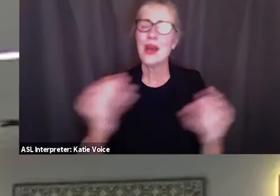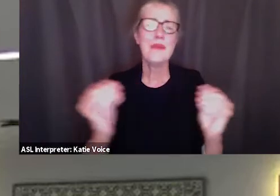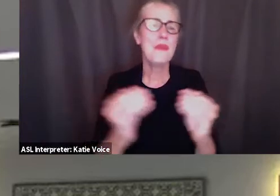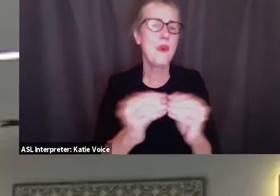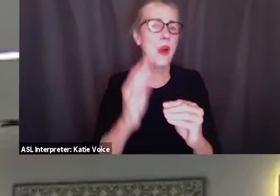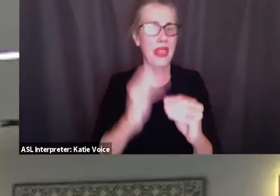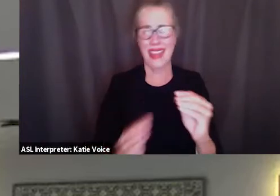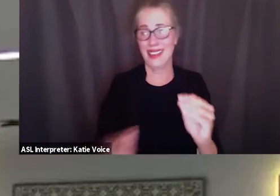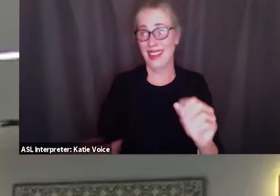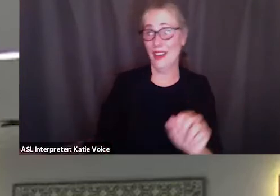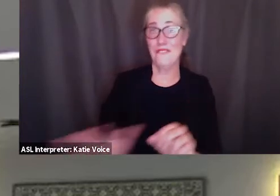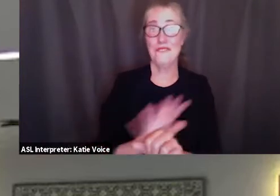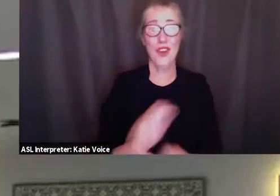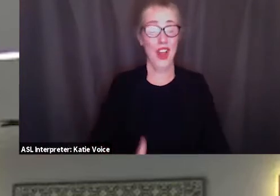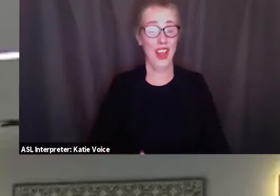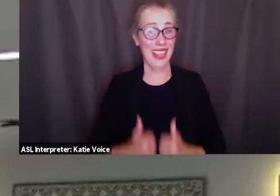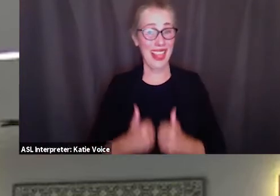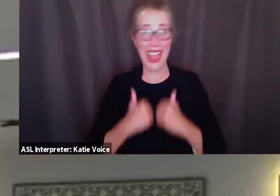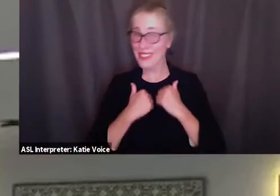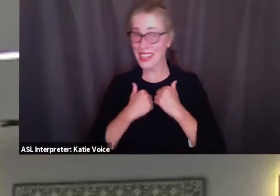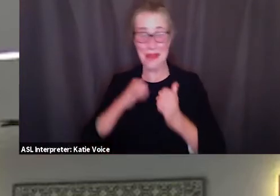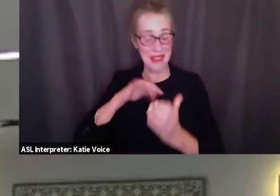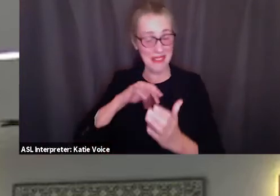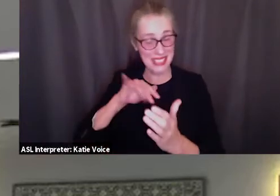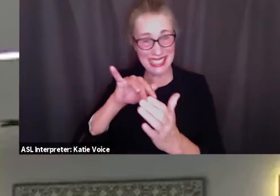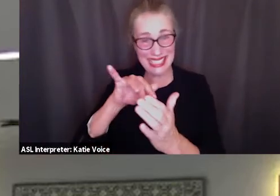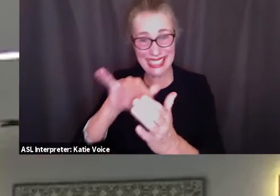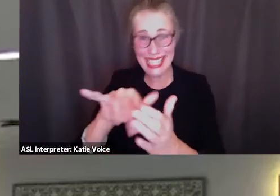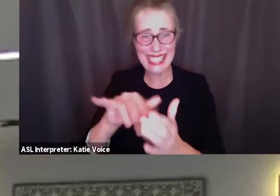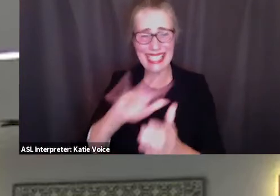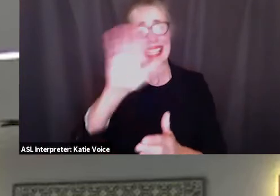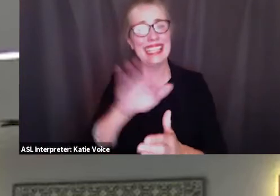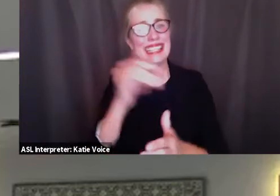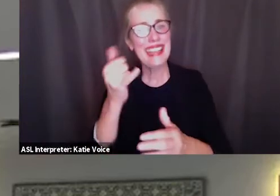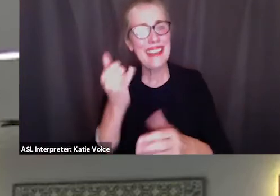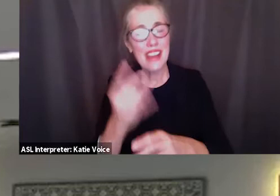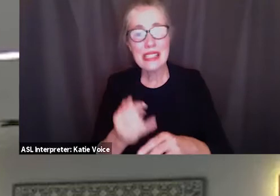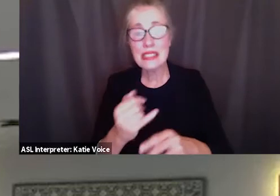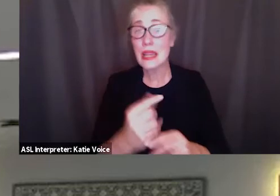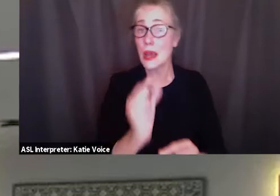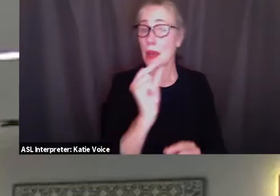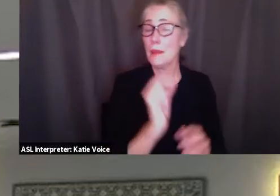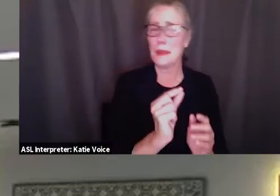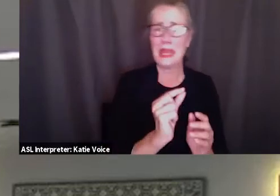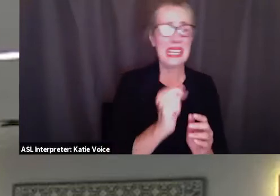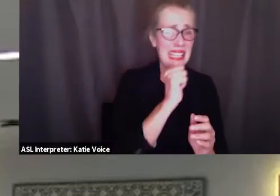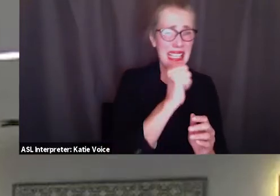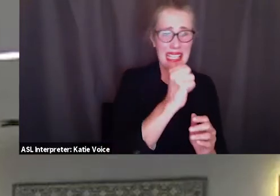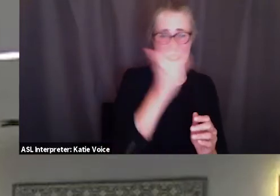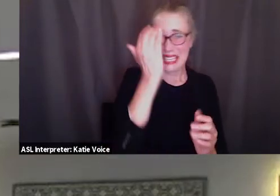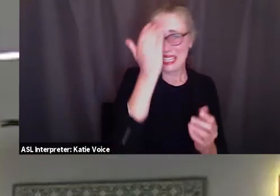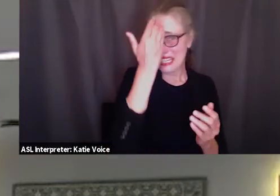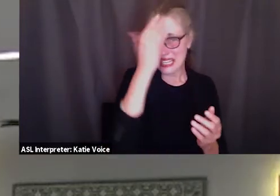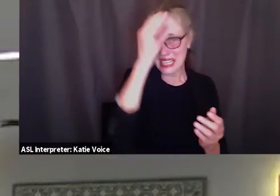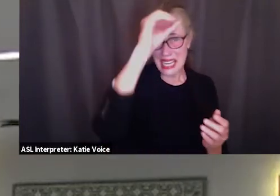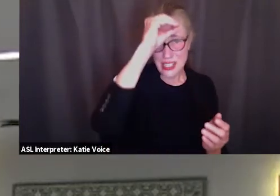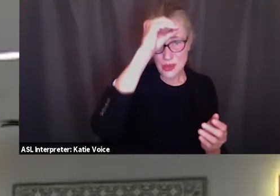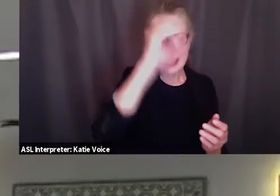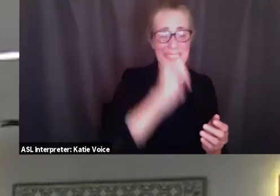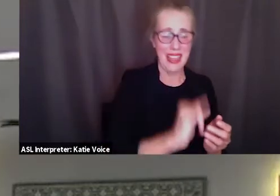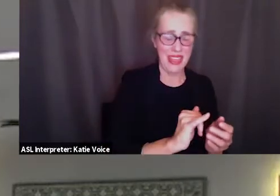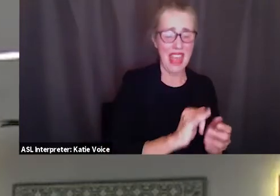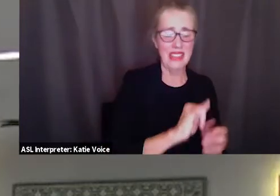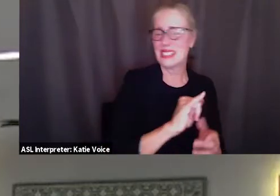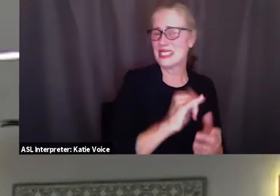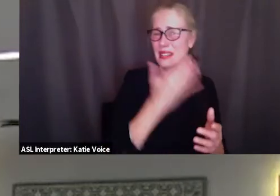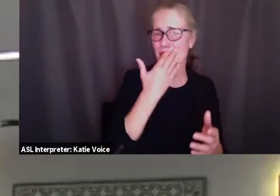of studying. Being ignorant is a curse. However, teaching kids harmful things is doing them a terrible